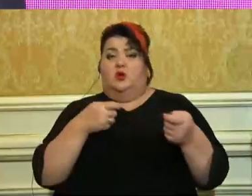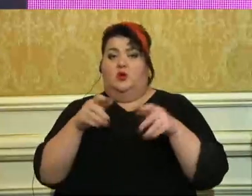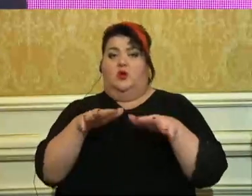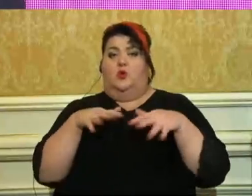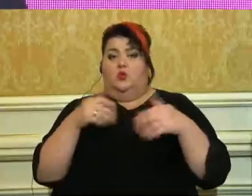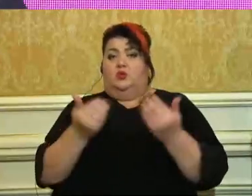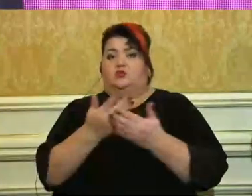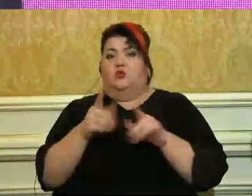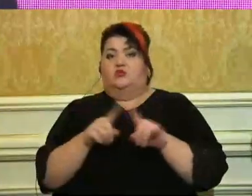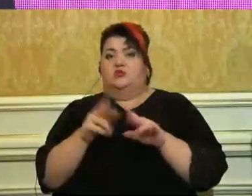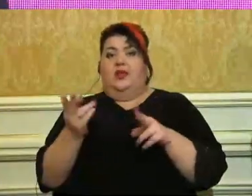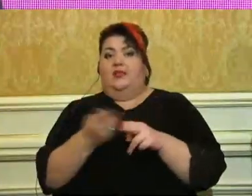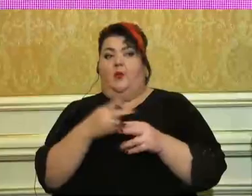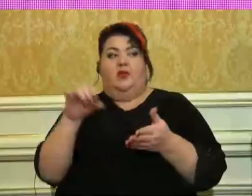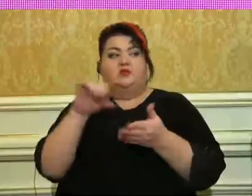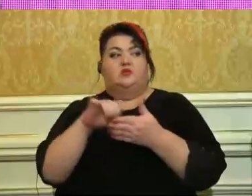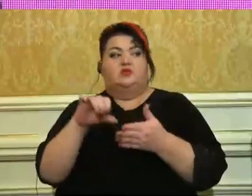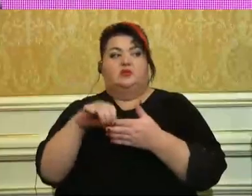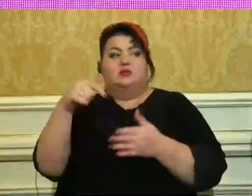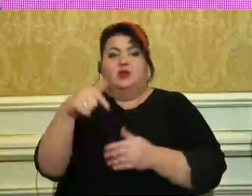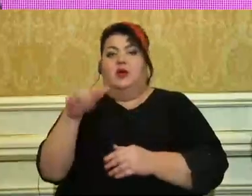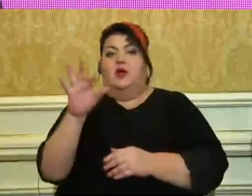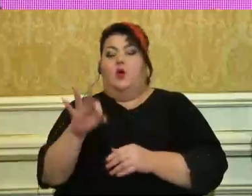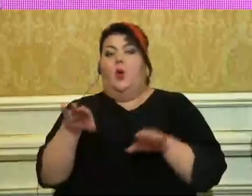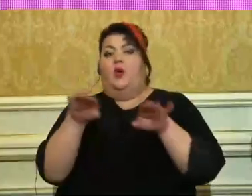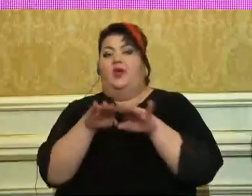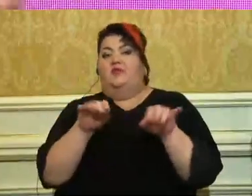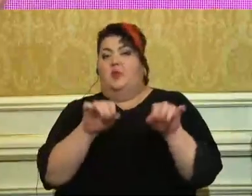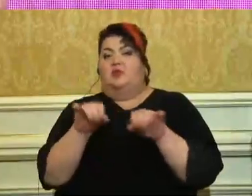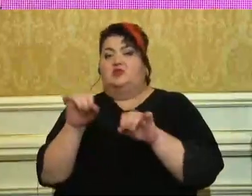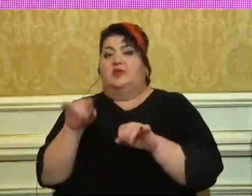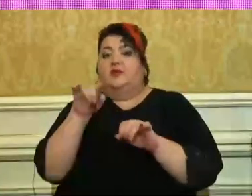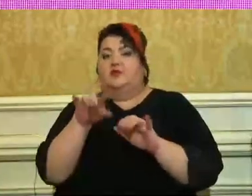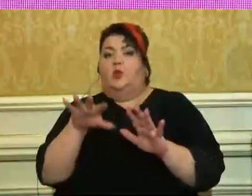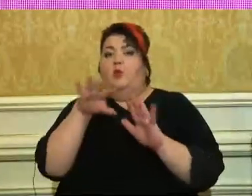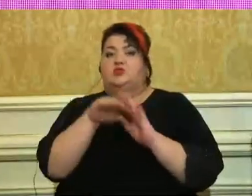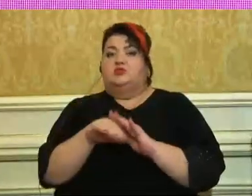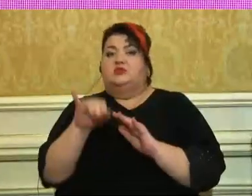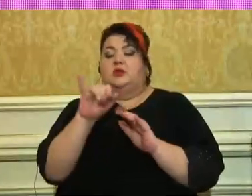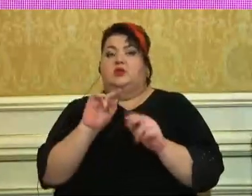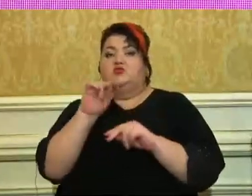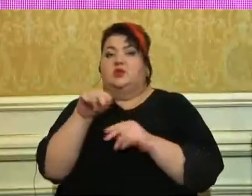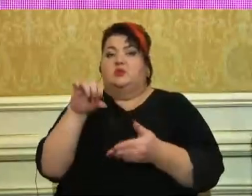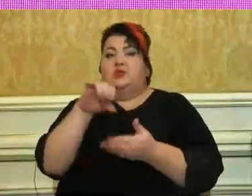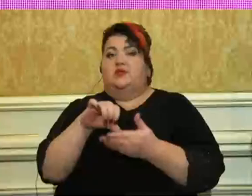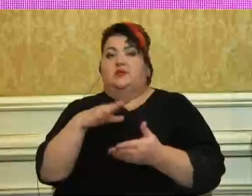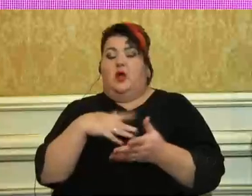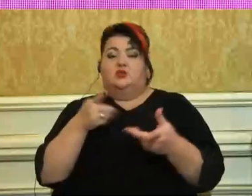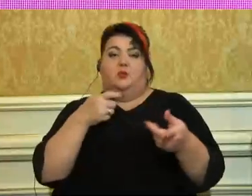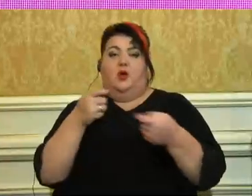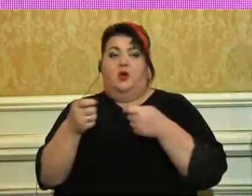government, again, not without the participation of the equal opportunities, and